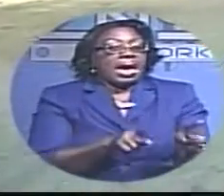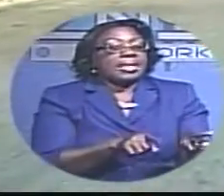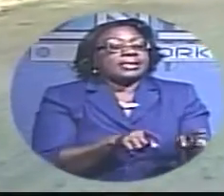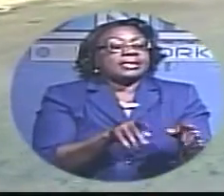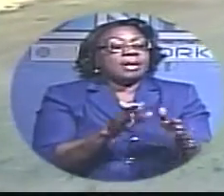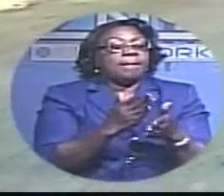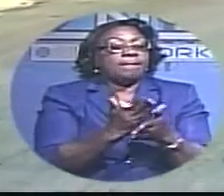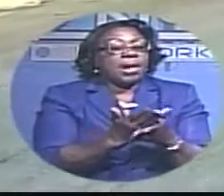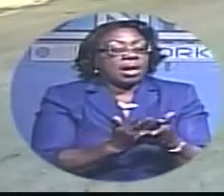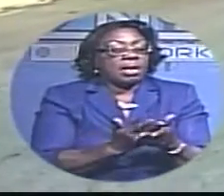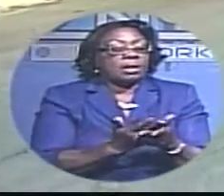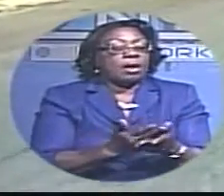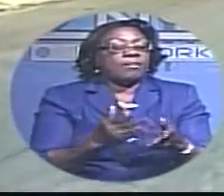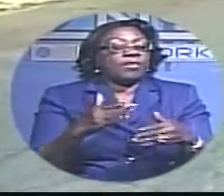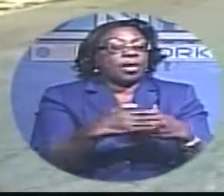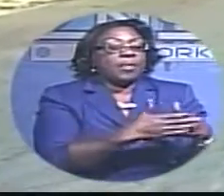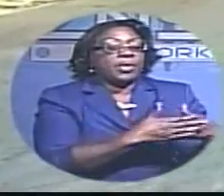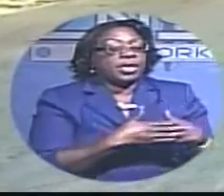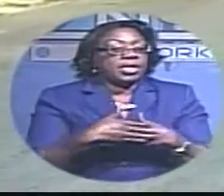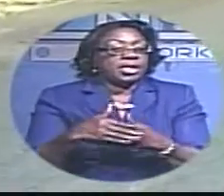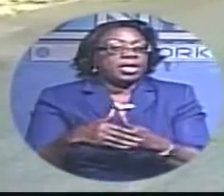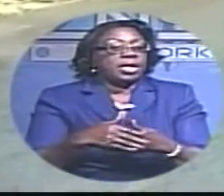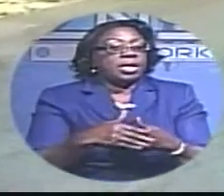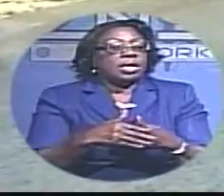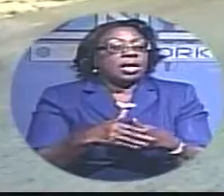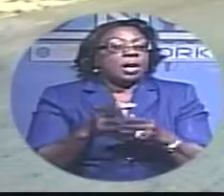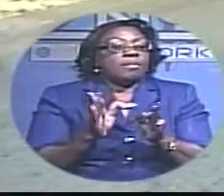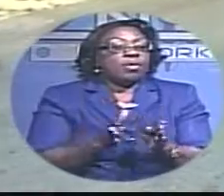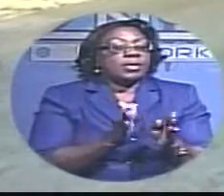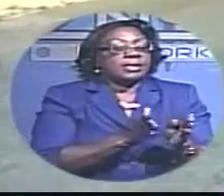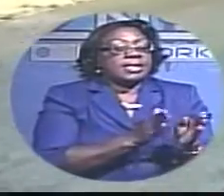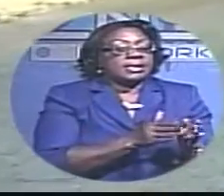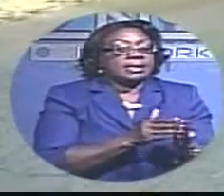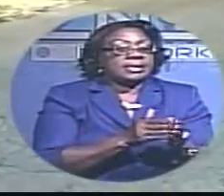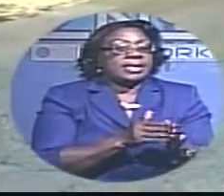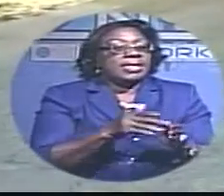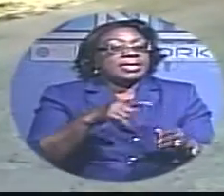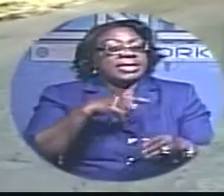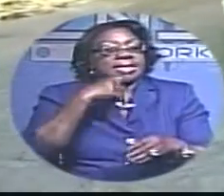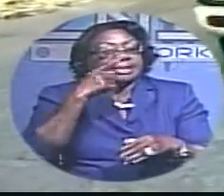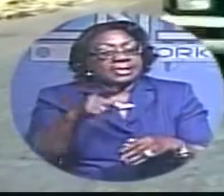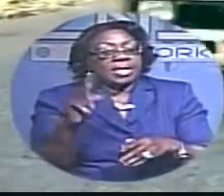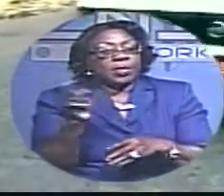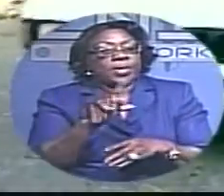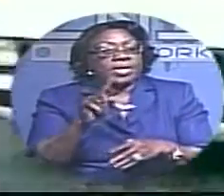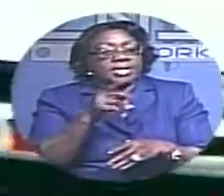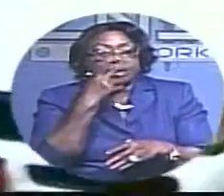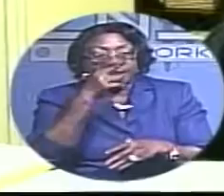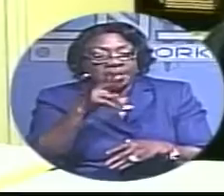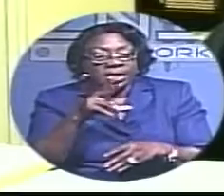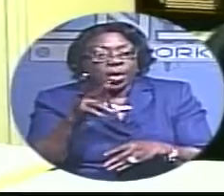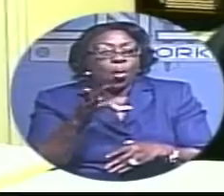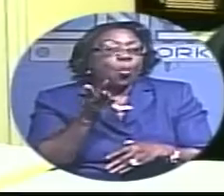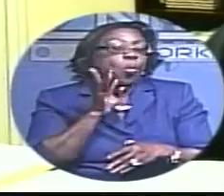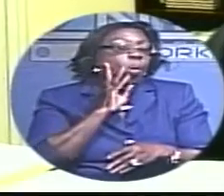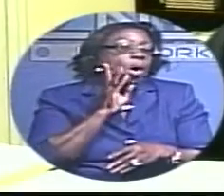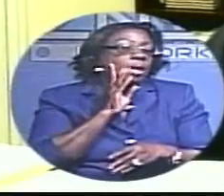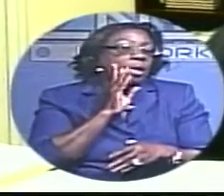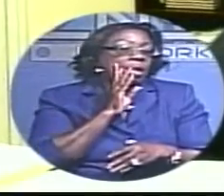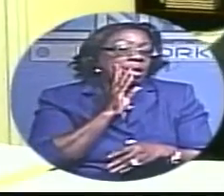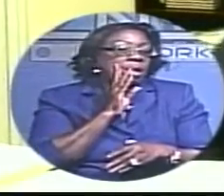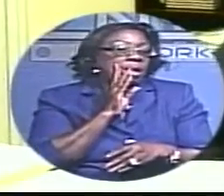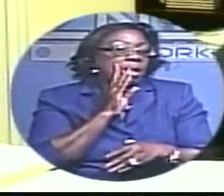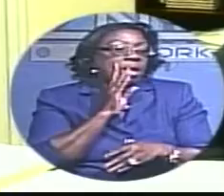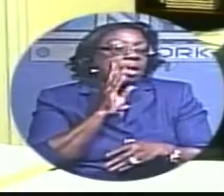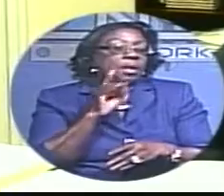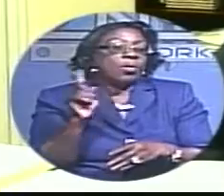process, so that they can tell us where they know standing water is. Like, sometimes people have moved away from a home and there was a well. We don't know it